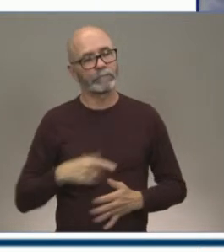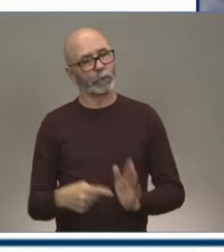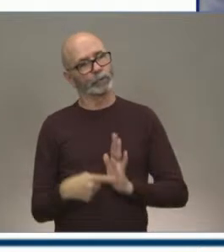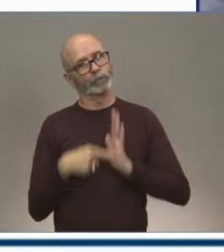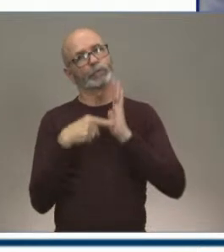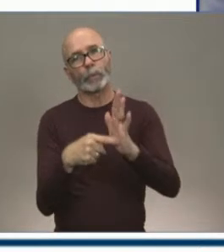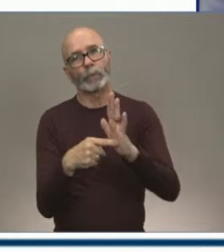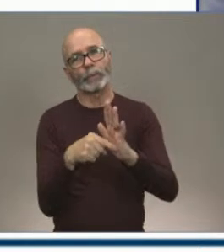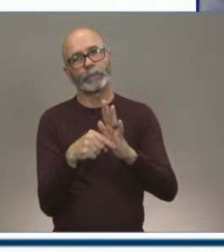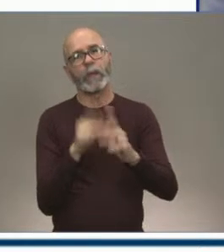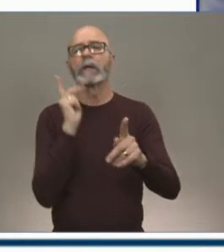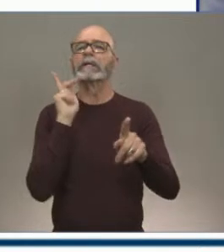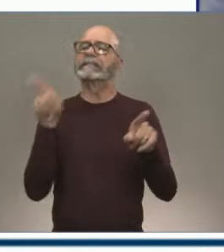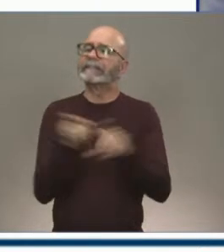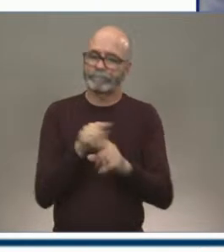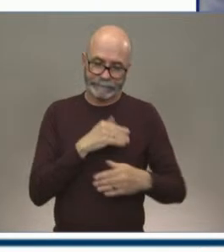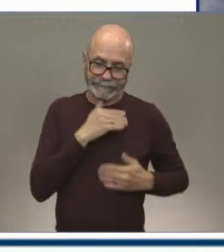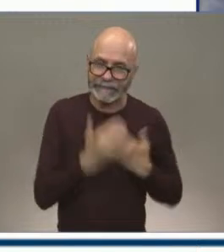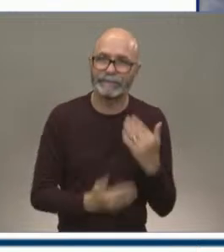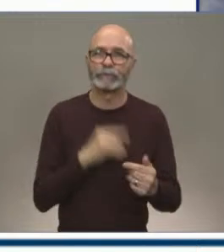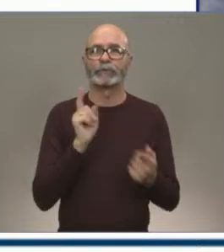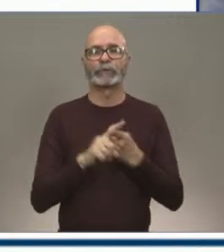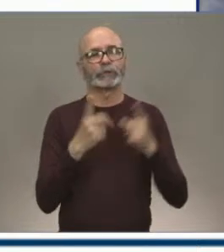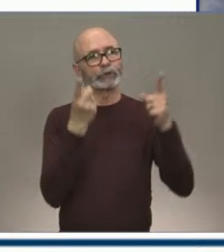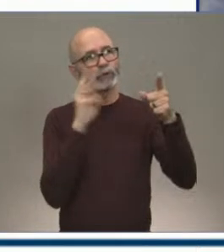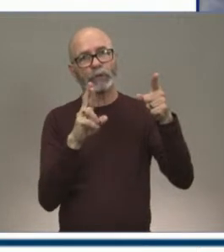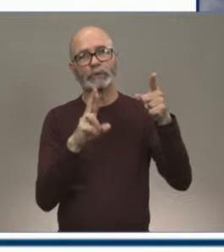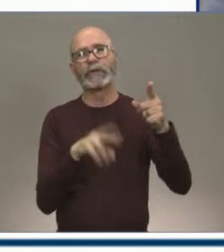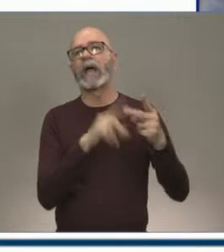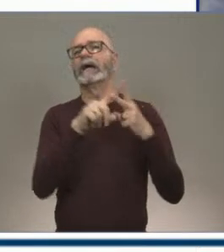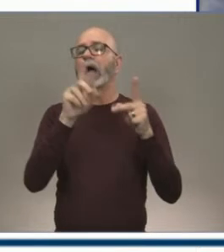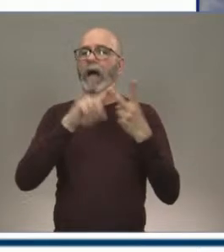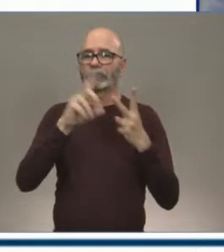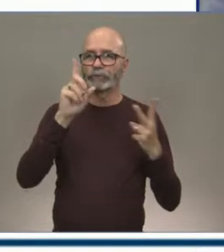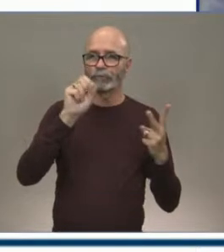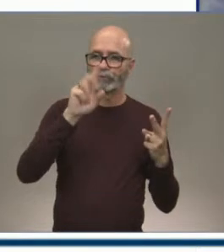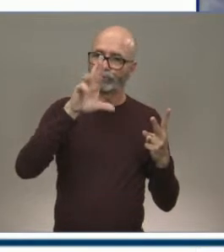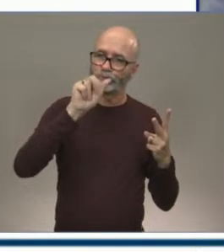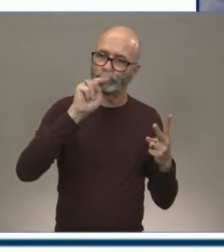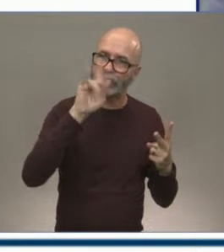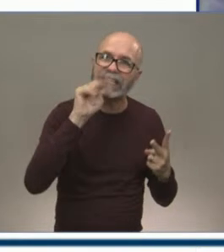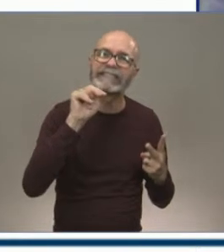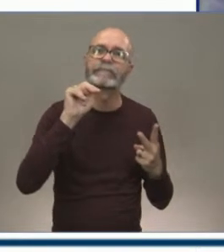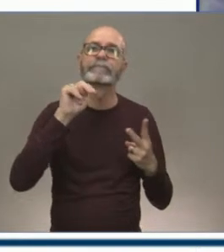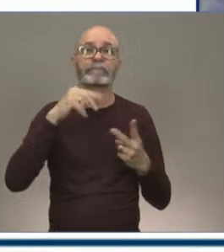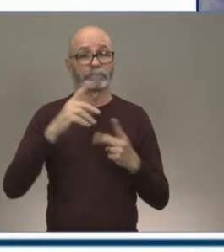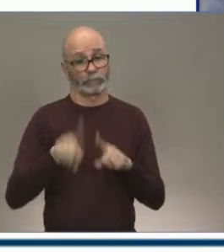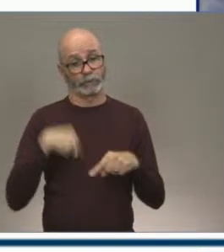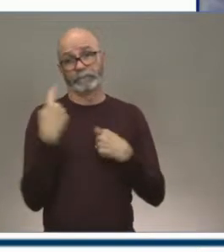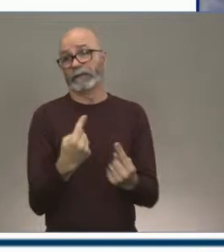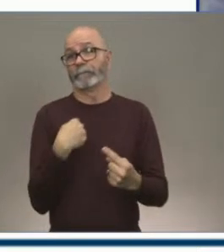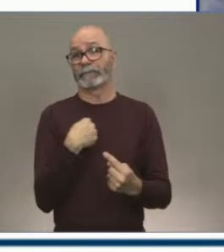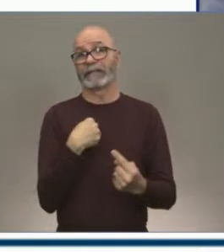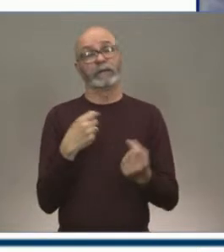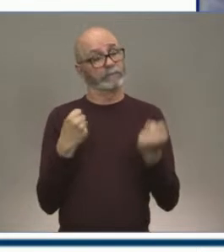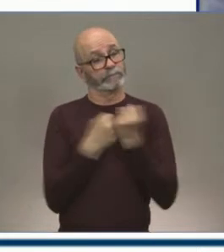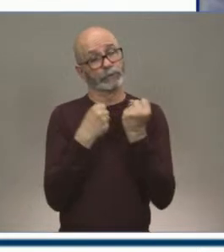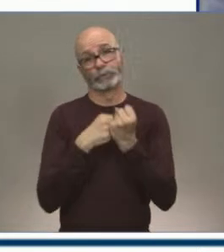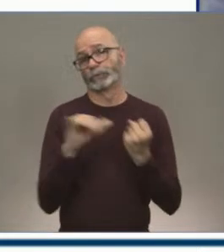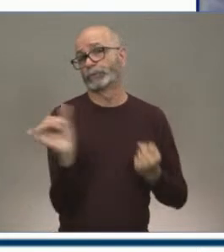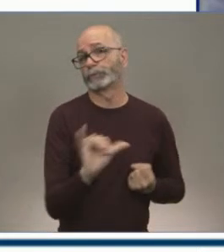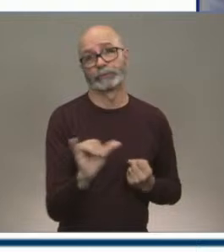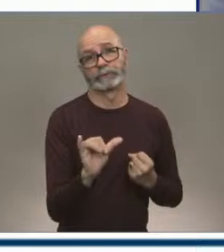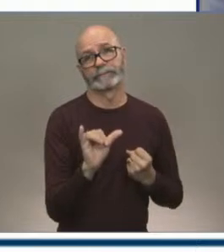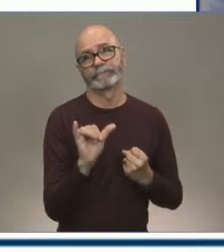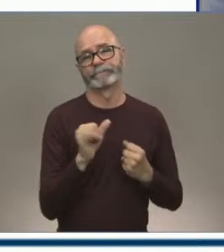you've shown me, and continue to support each other. We can do this. We are doing it. The world is watching us in a good